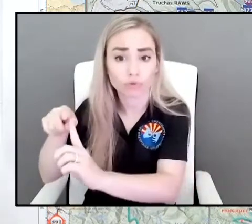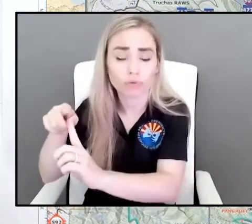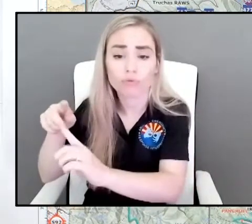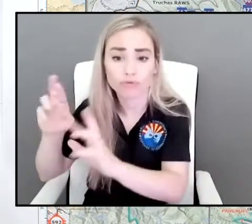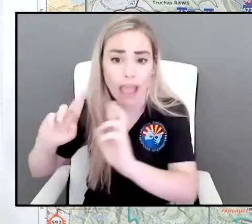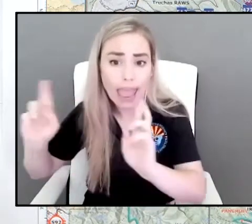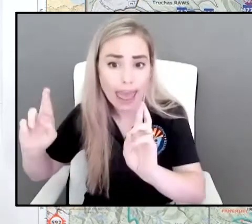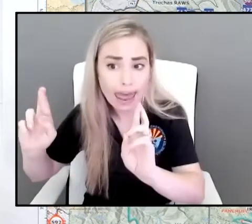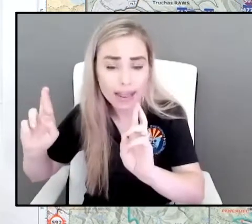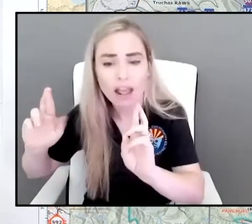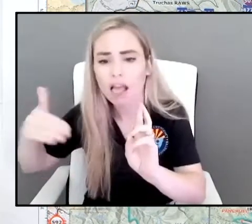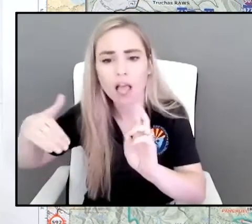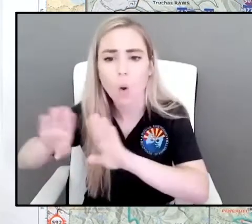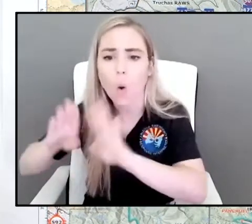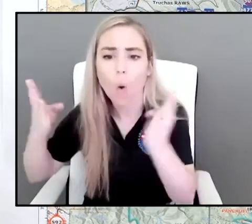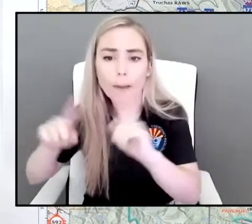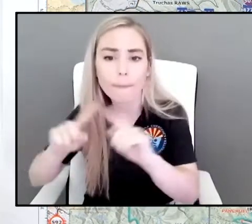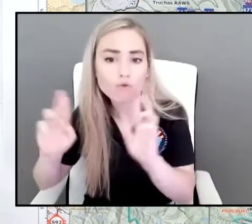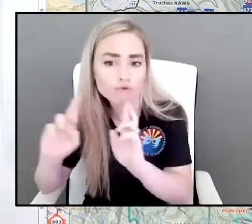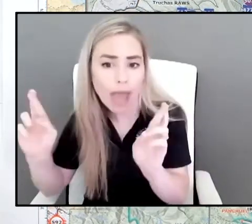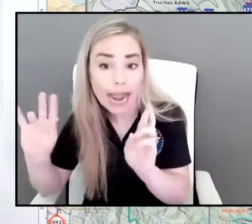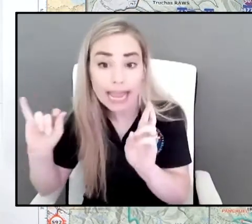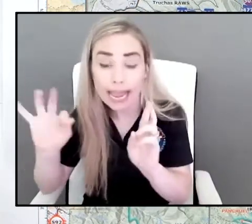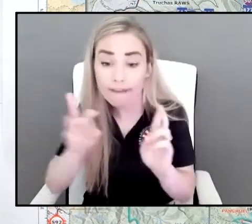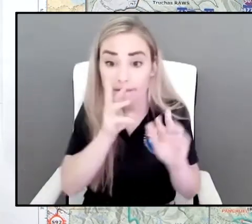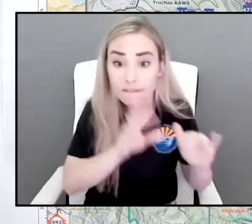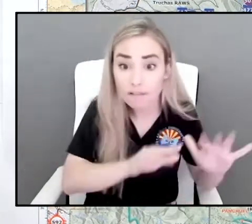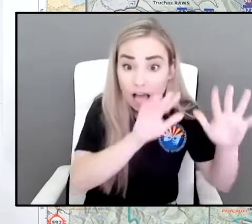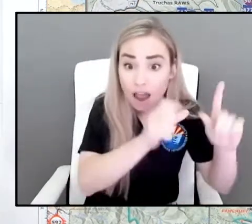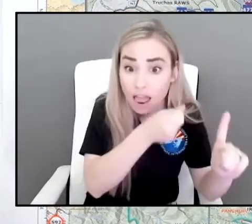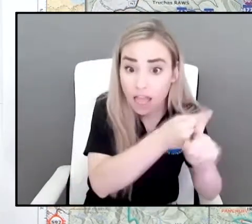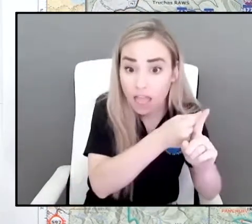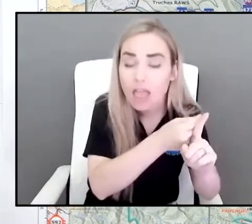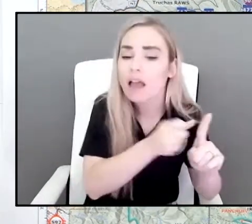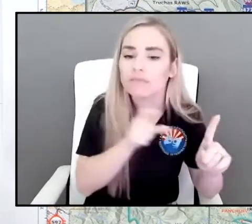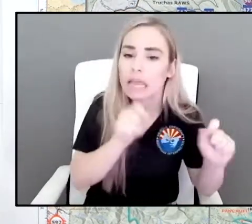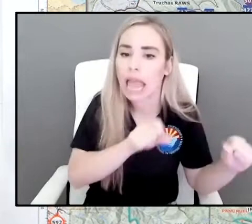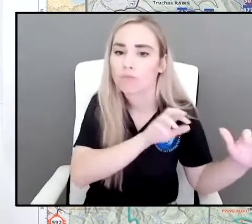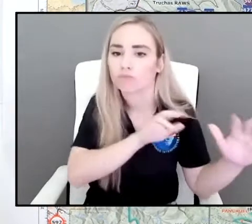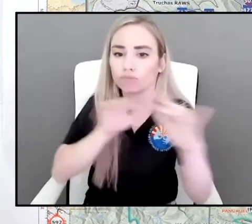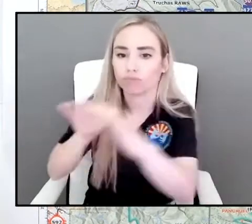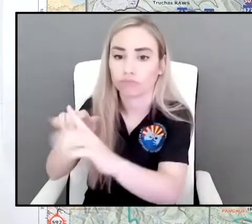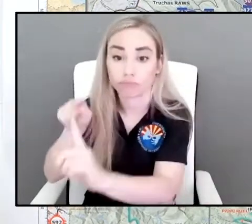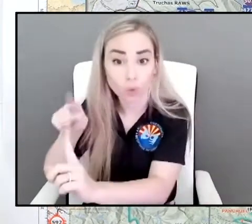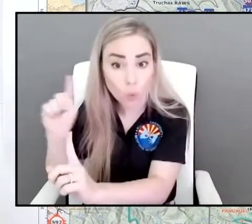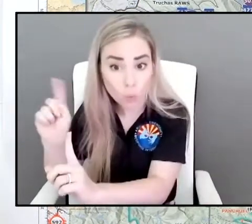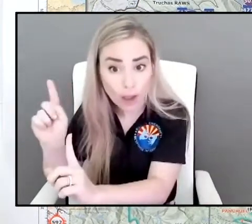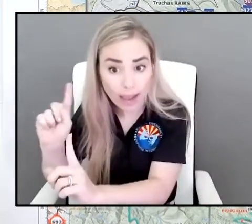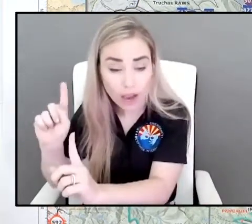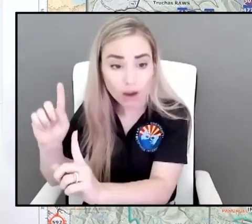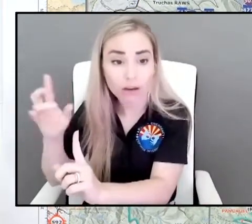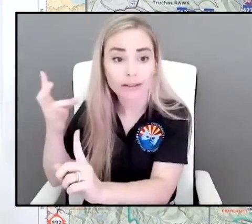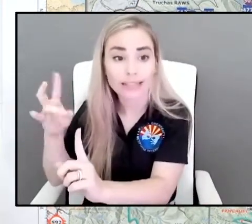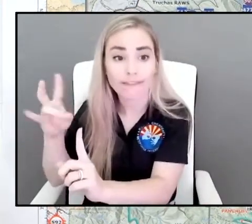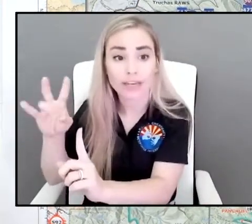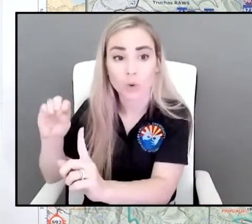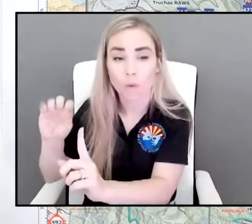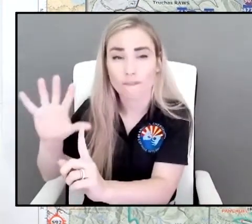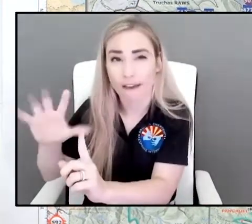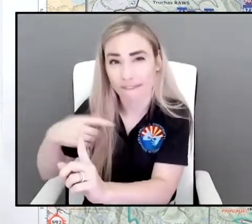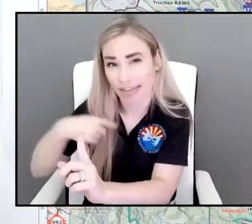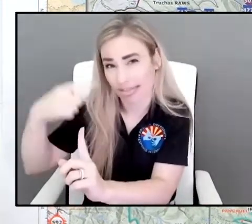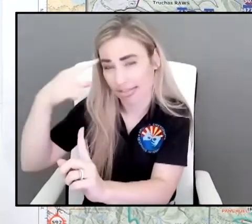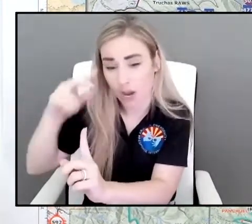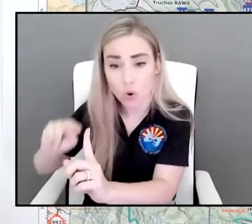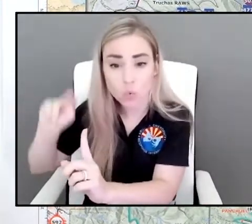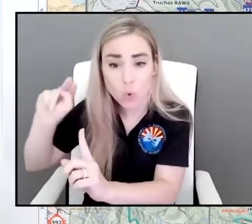that you, if you need to be evacuated, you have a place to go. That shelter is located at 1705, I believe, North Grand, which